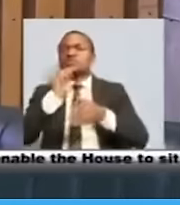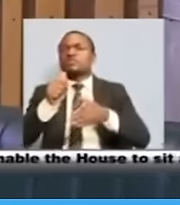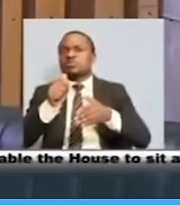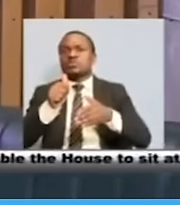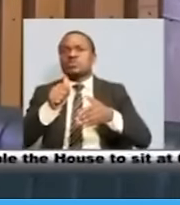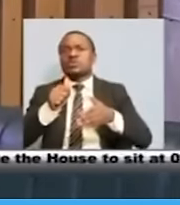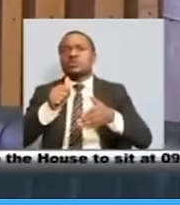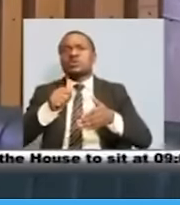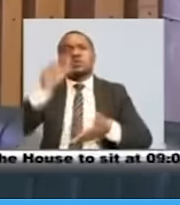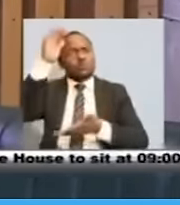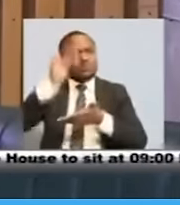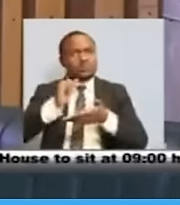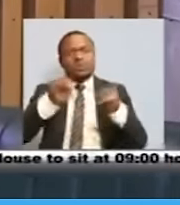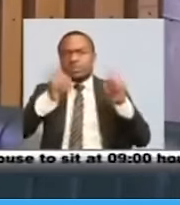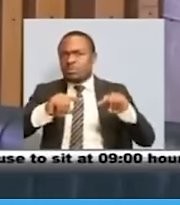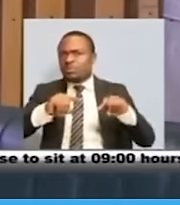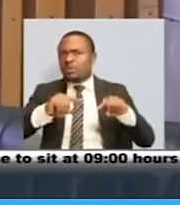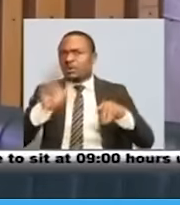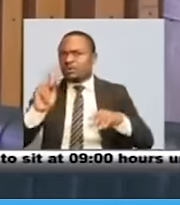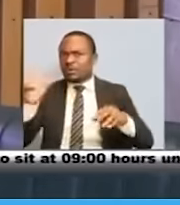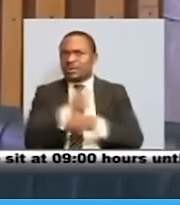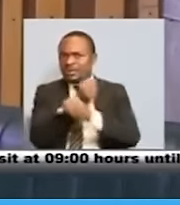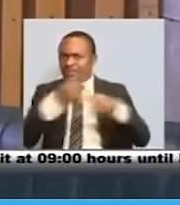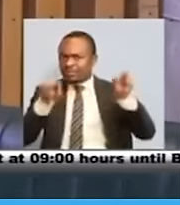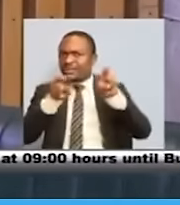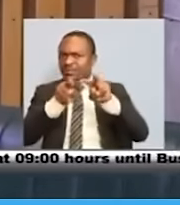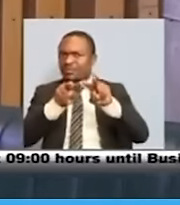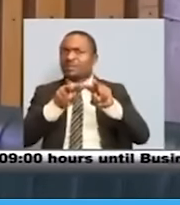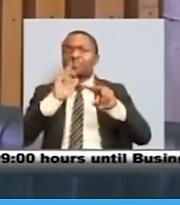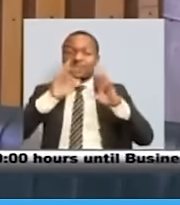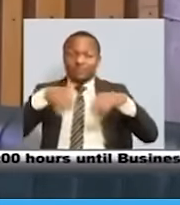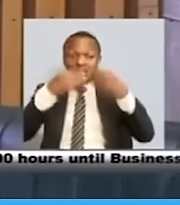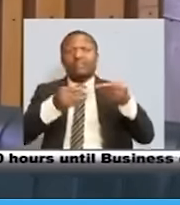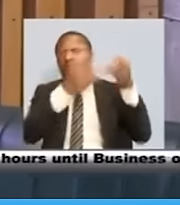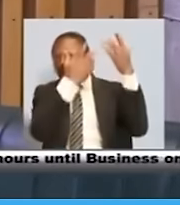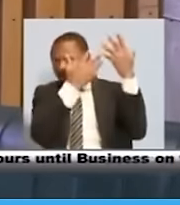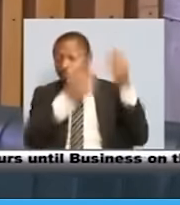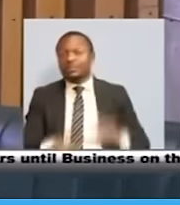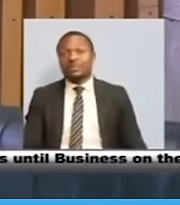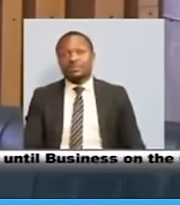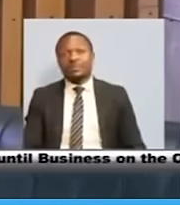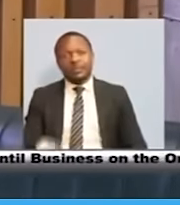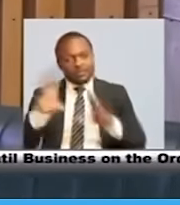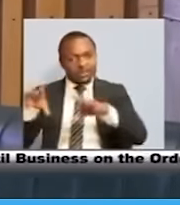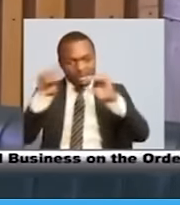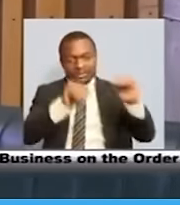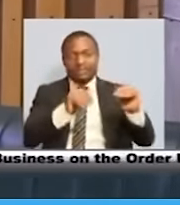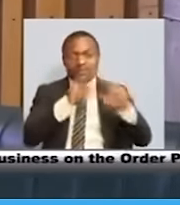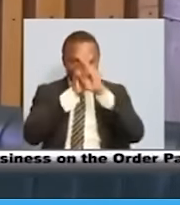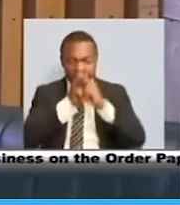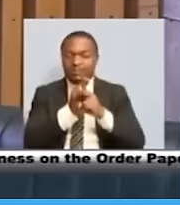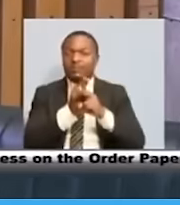when the kwacha appreciated a little bit, are also given hope. So as we adjourn, Madam Speaker, these